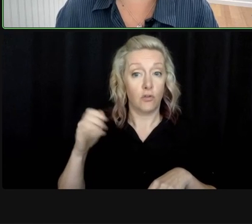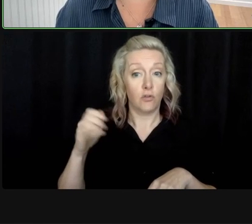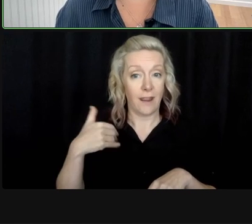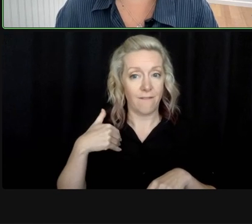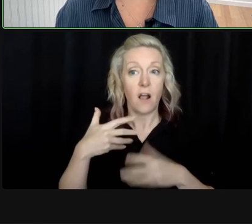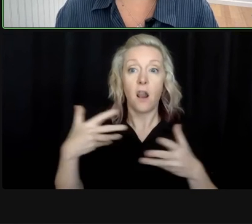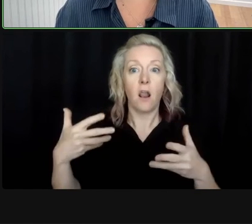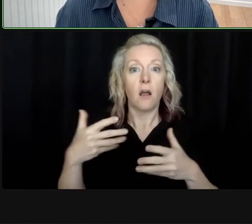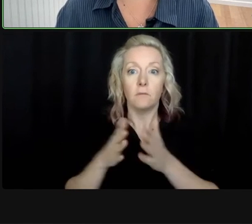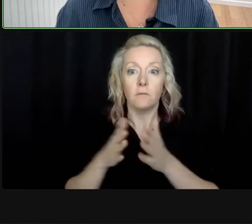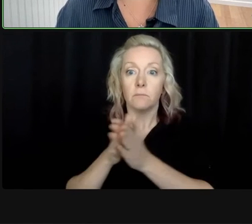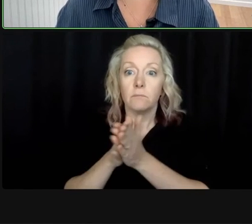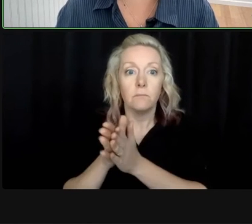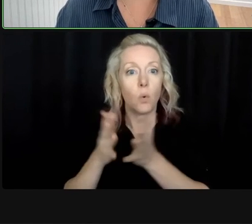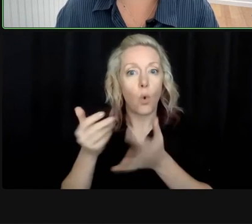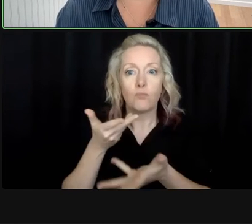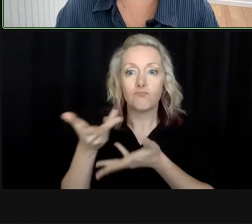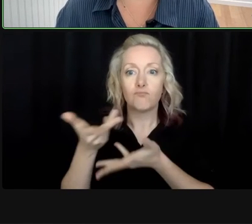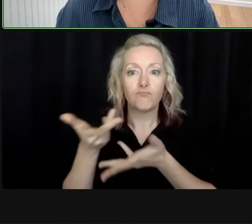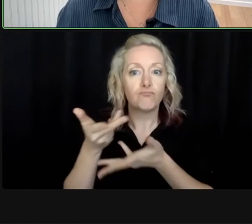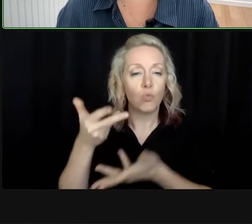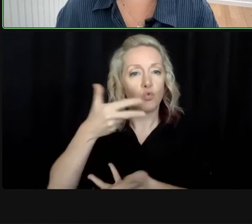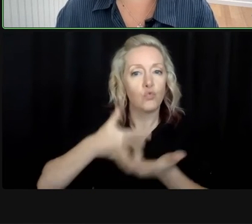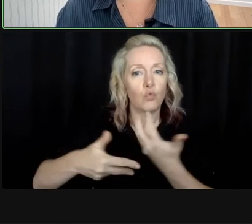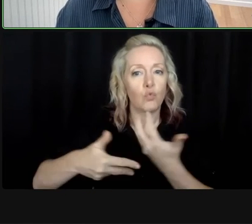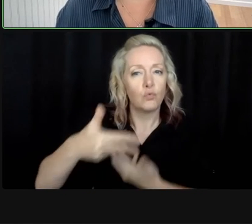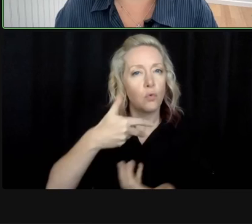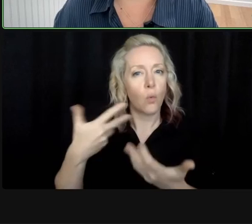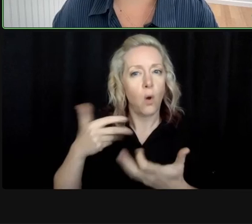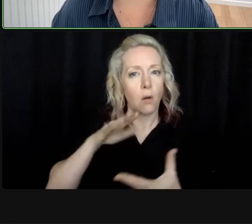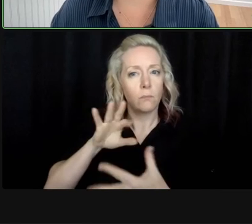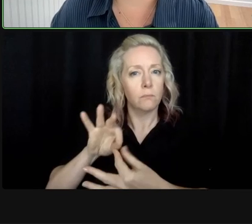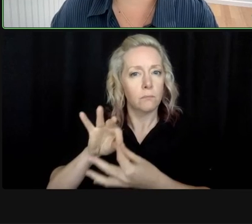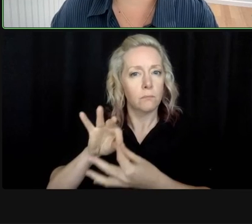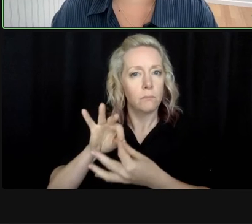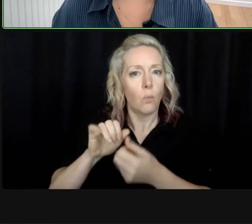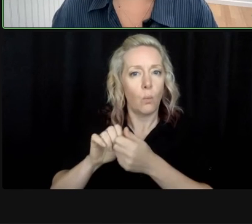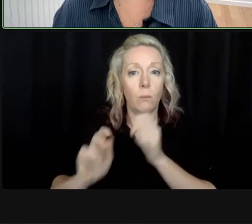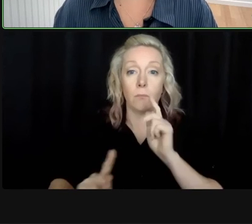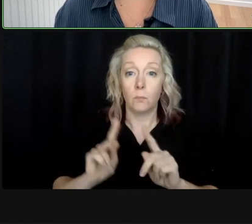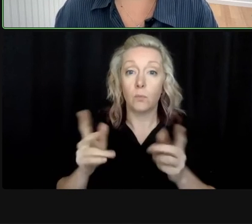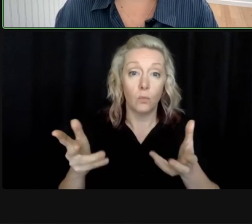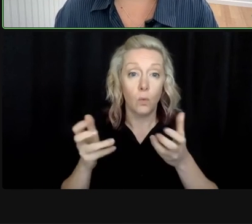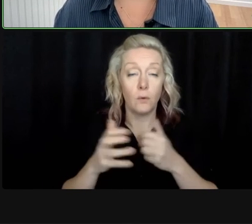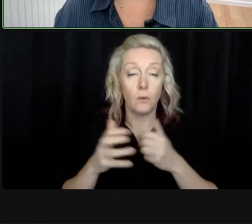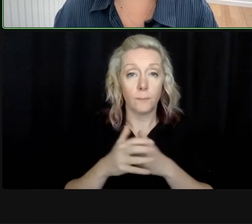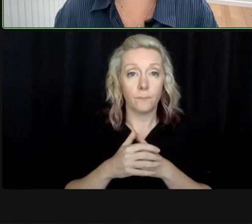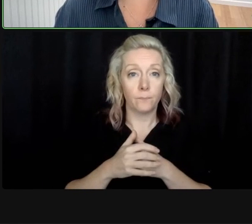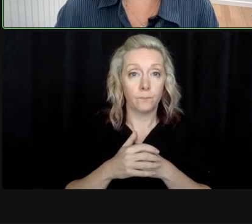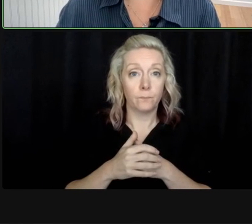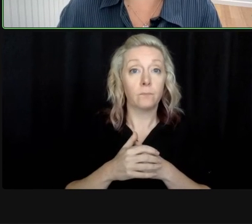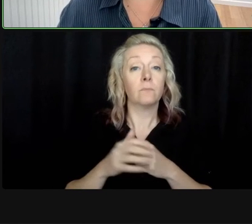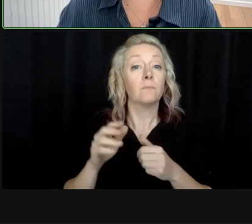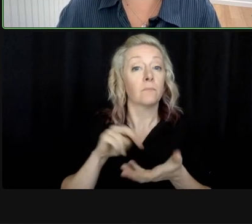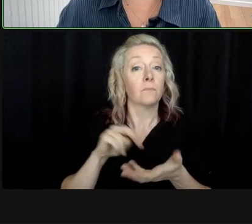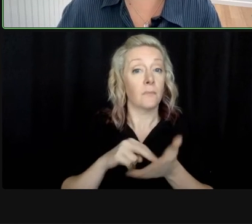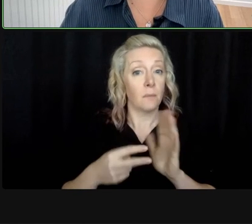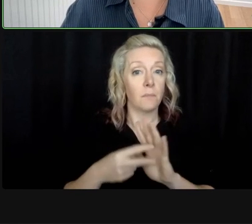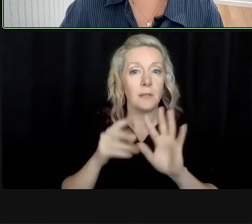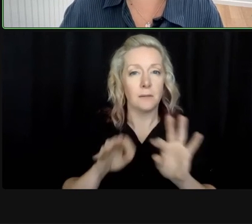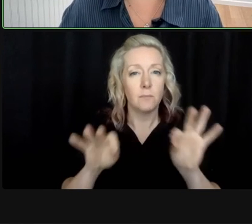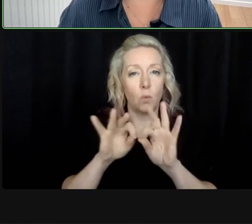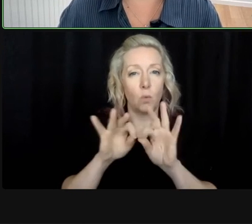social interest and a real desire to have relationships with other people. So what's important is that they have the supports